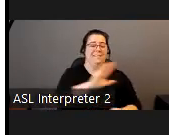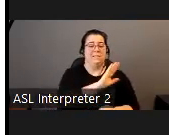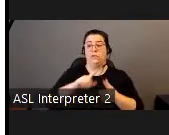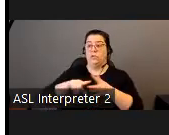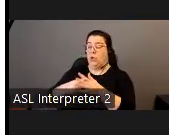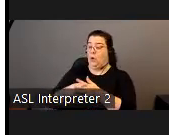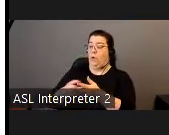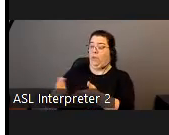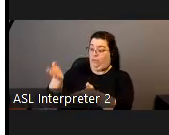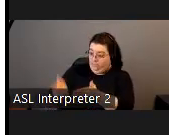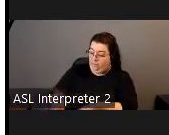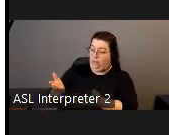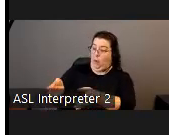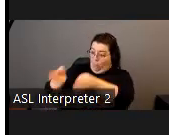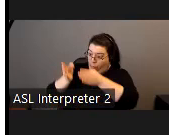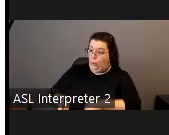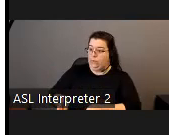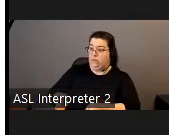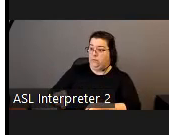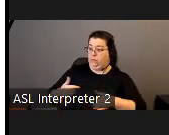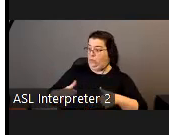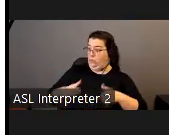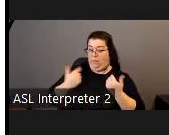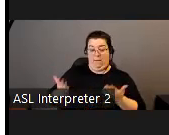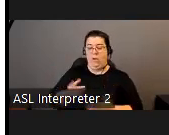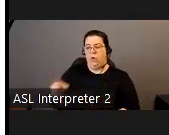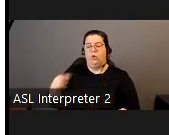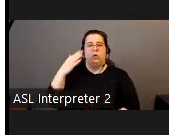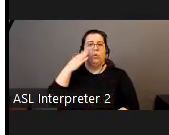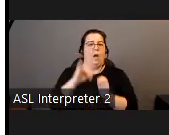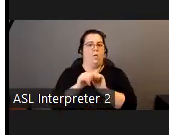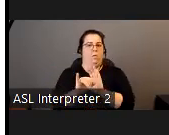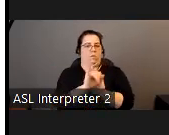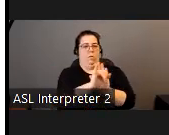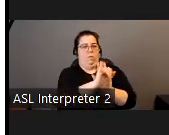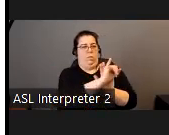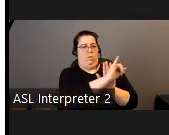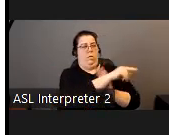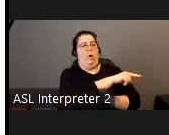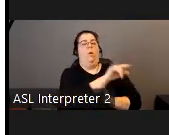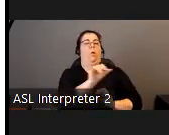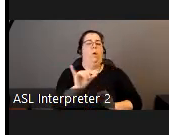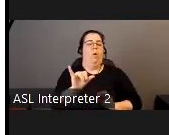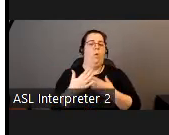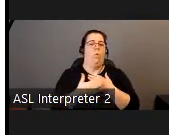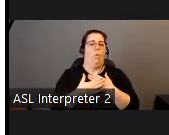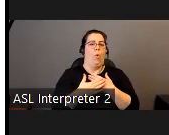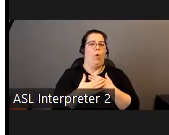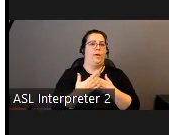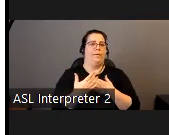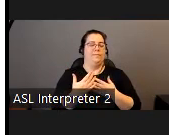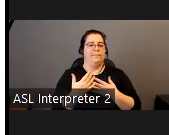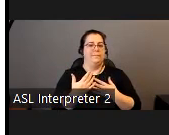in this community. You should know how to recognize warning signs, how to respond safely and effectively, how to talk about